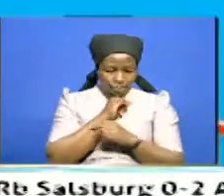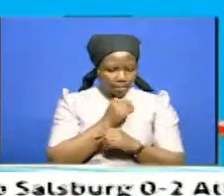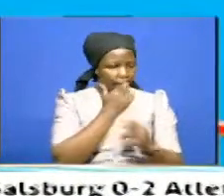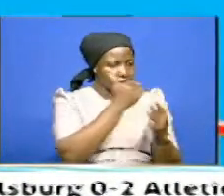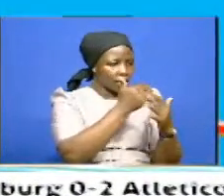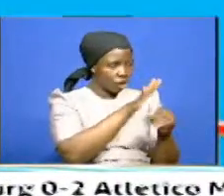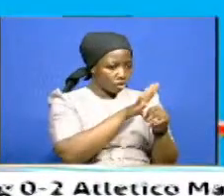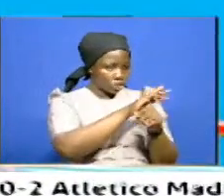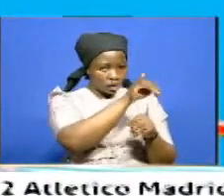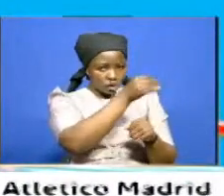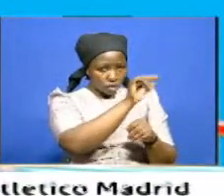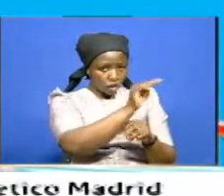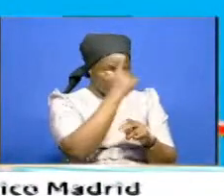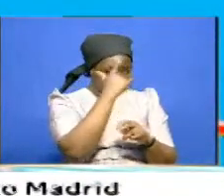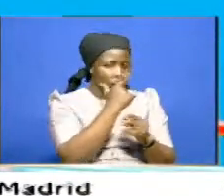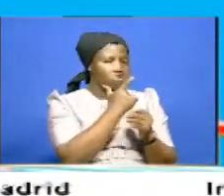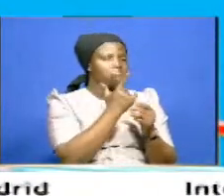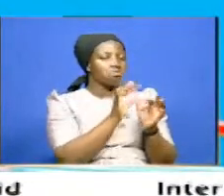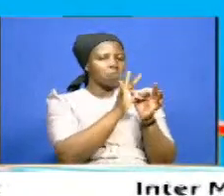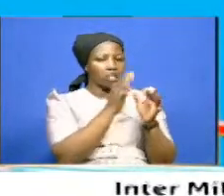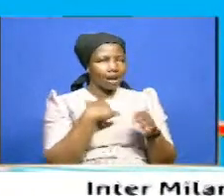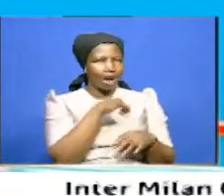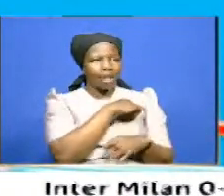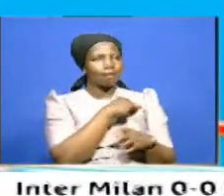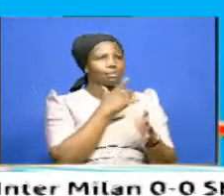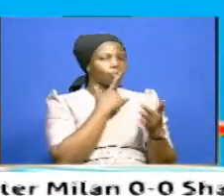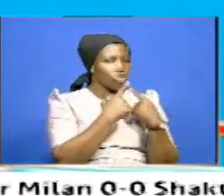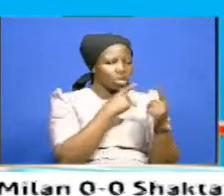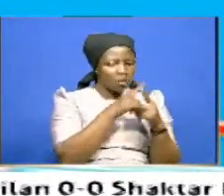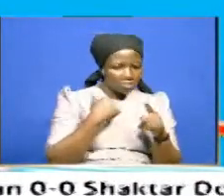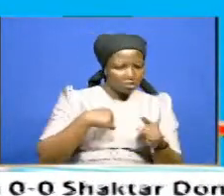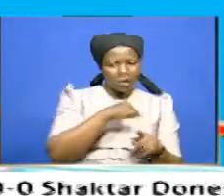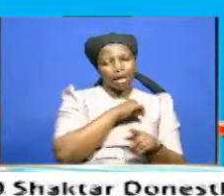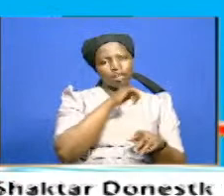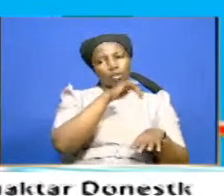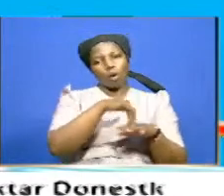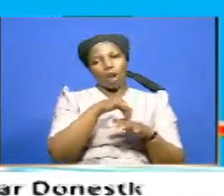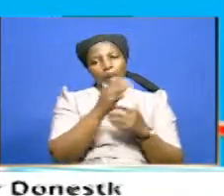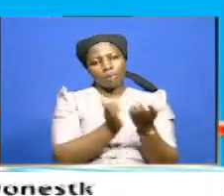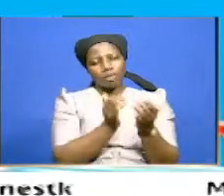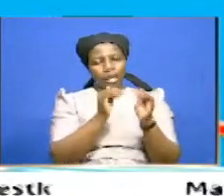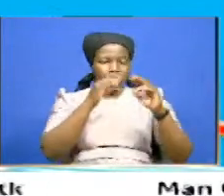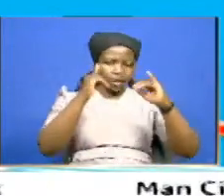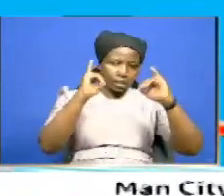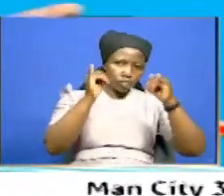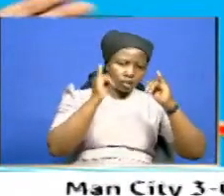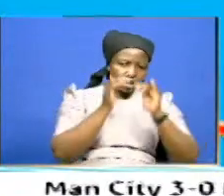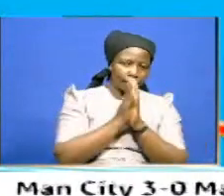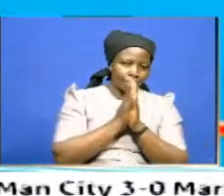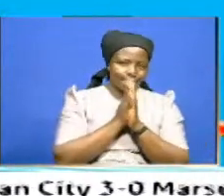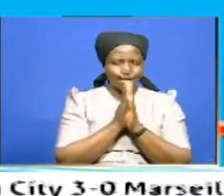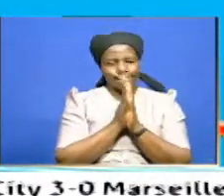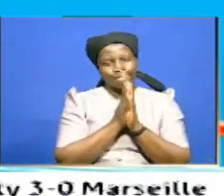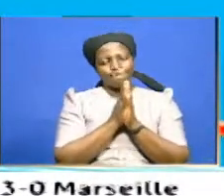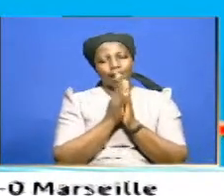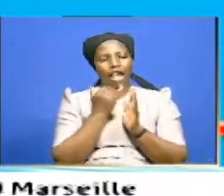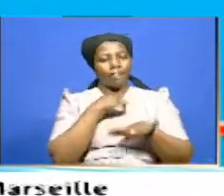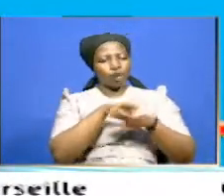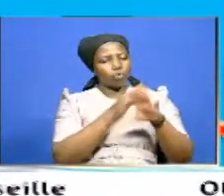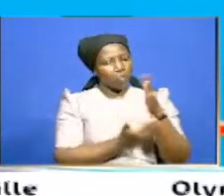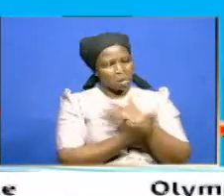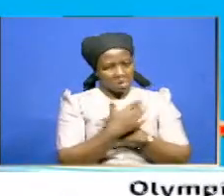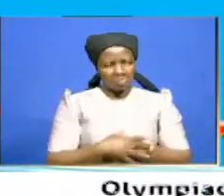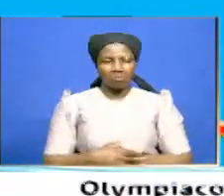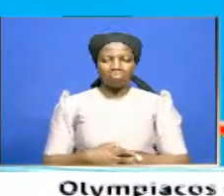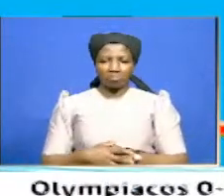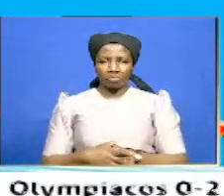us here and sharing your insights with us on this check. Thank you very much. Asante sana. Have a good afternoon. Thank you. Good morning, actually. Thank you.